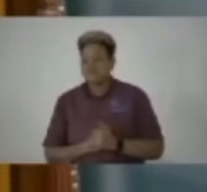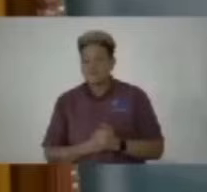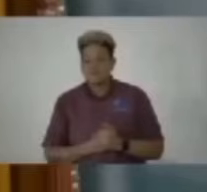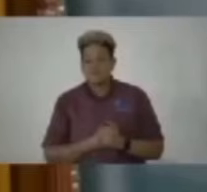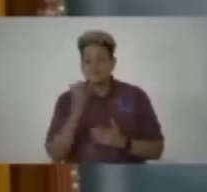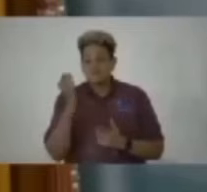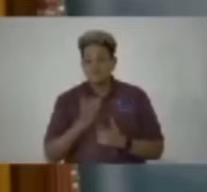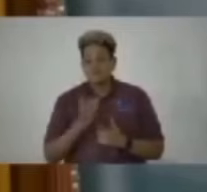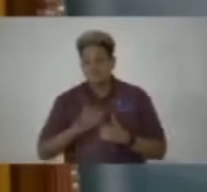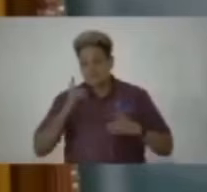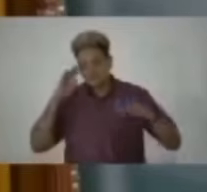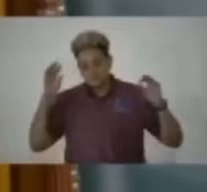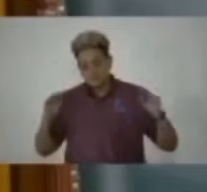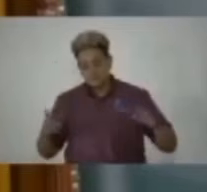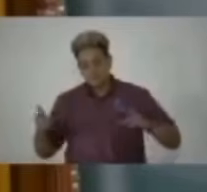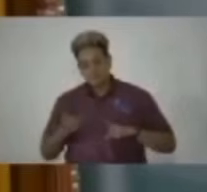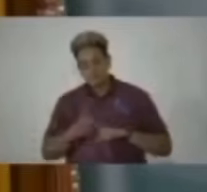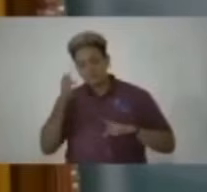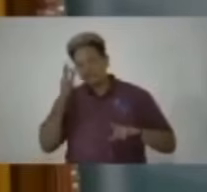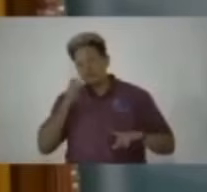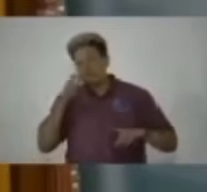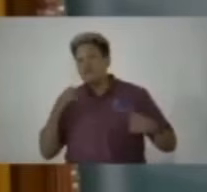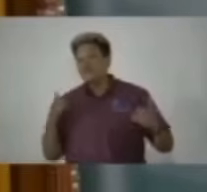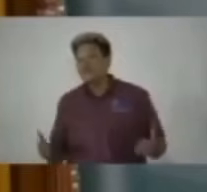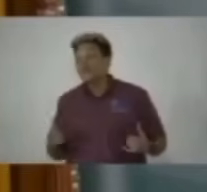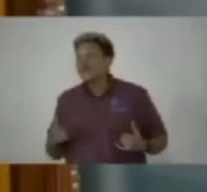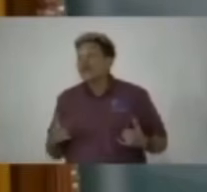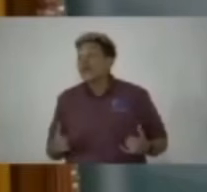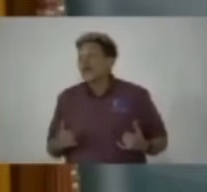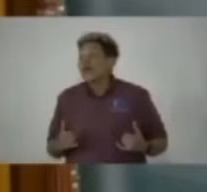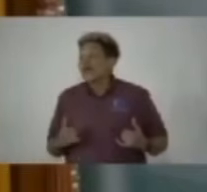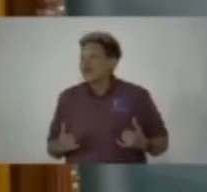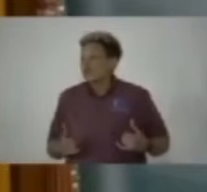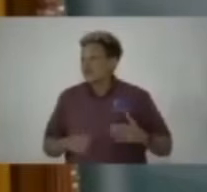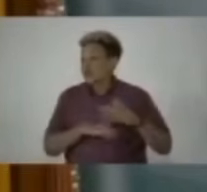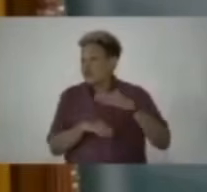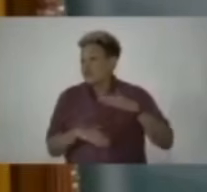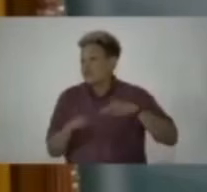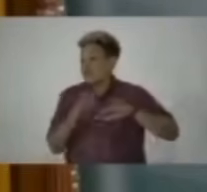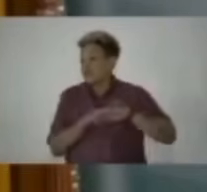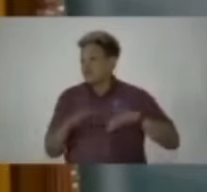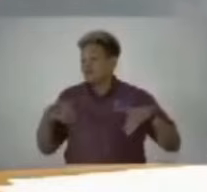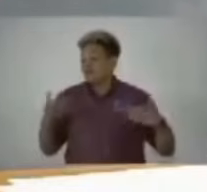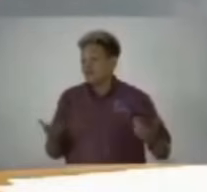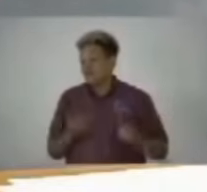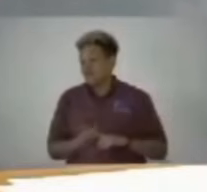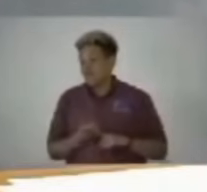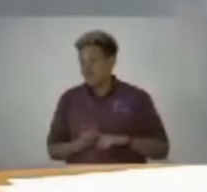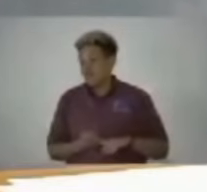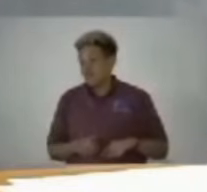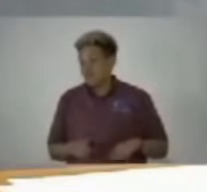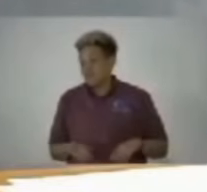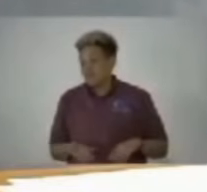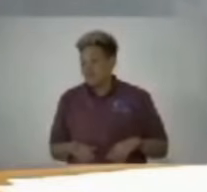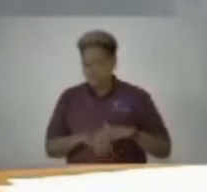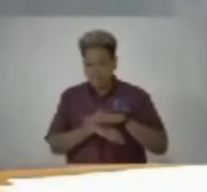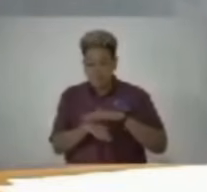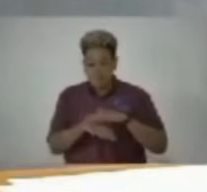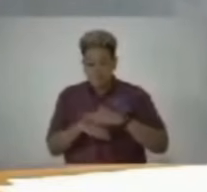The rulings, as you have heard them today, is based on, let me